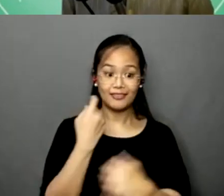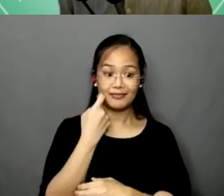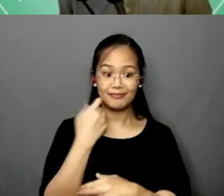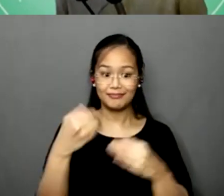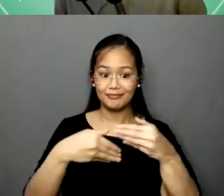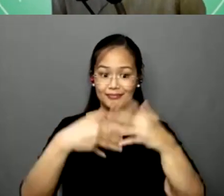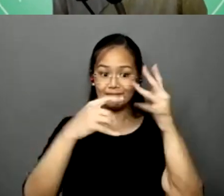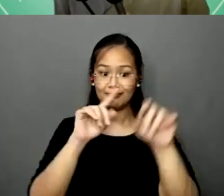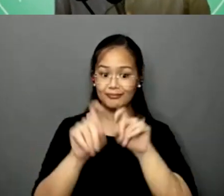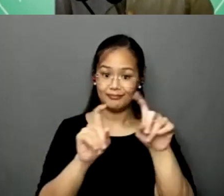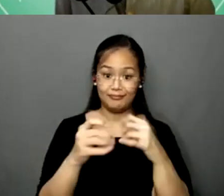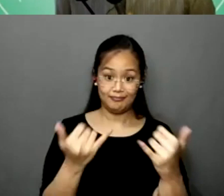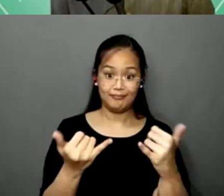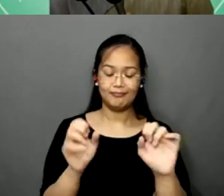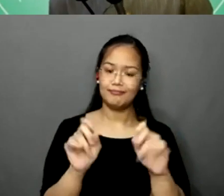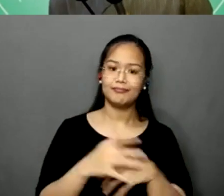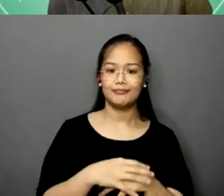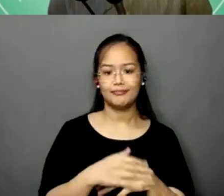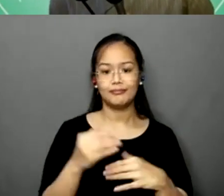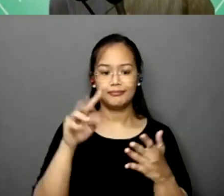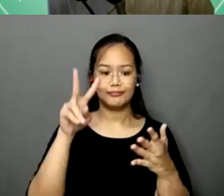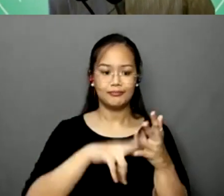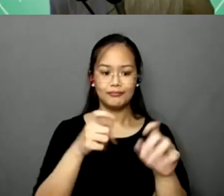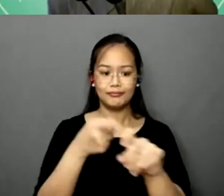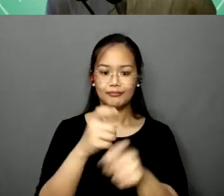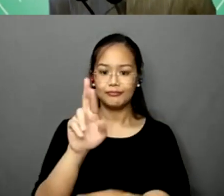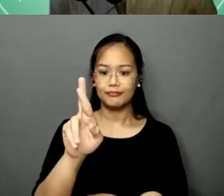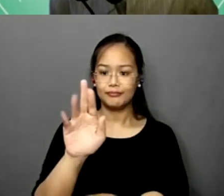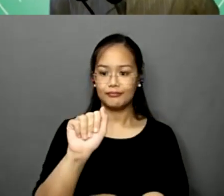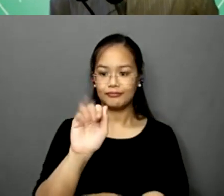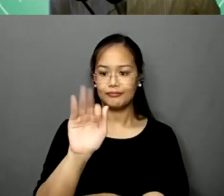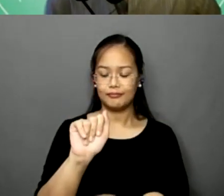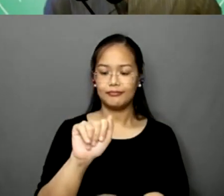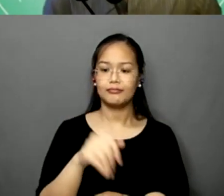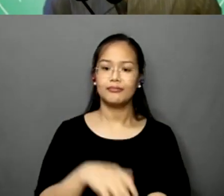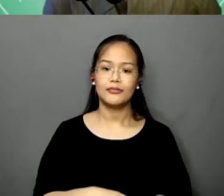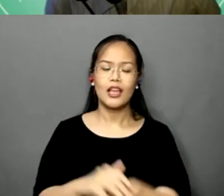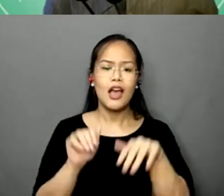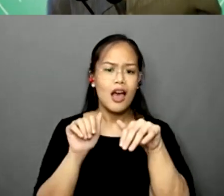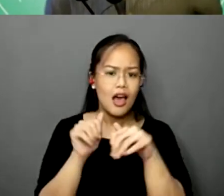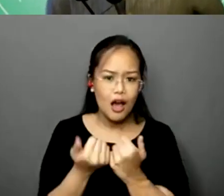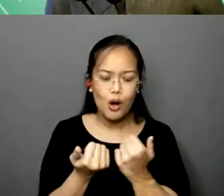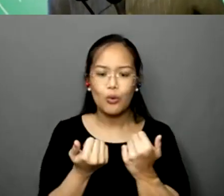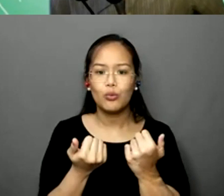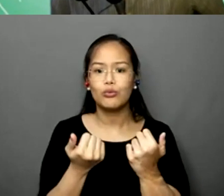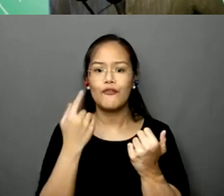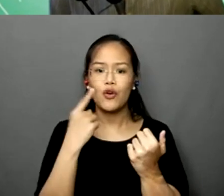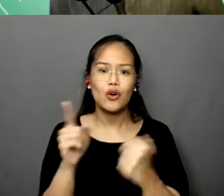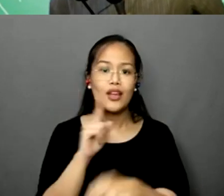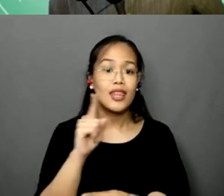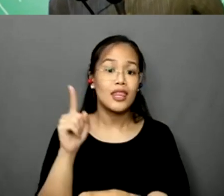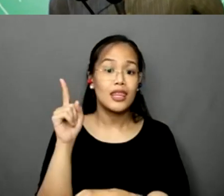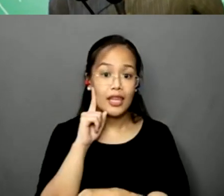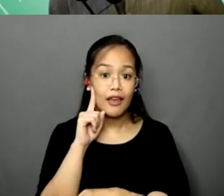read them out loud now. Sure. So we have one from Rafa. How to address a sustainable education of the deaf with